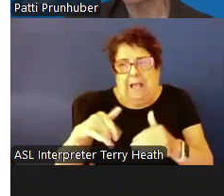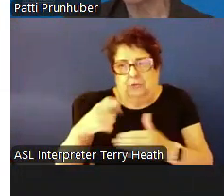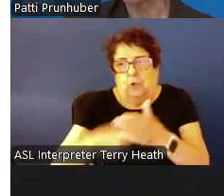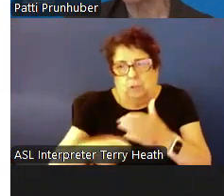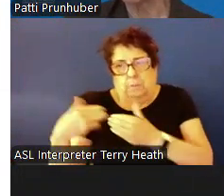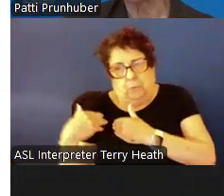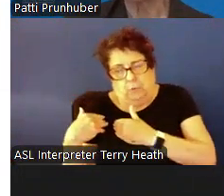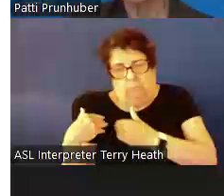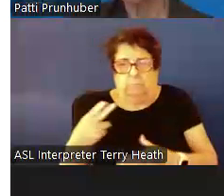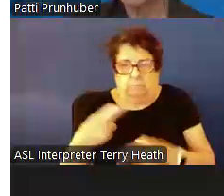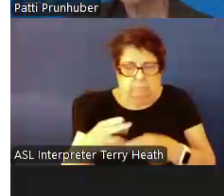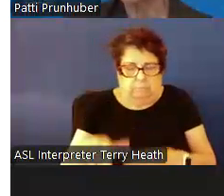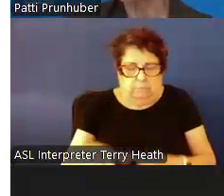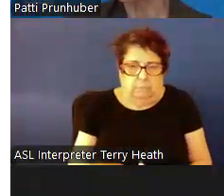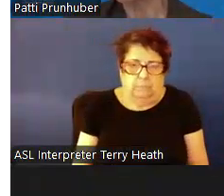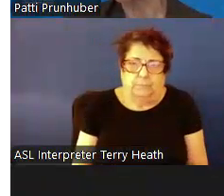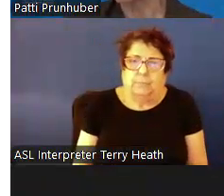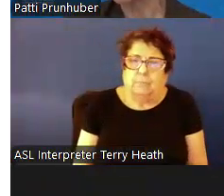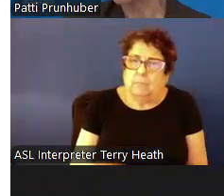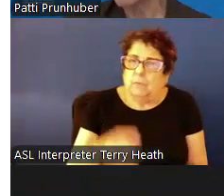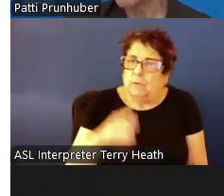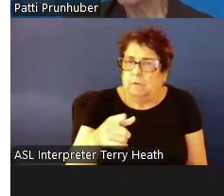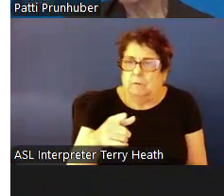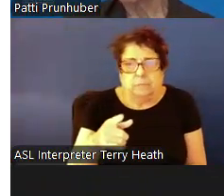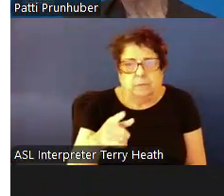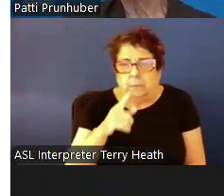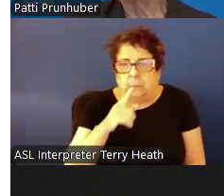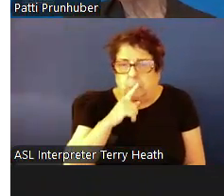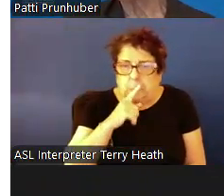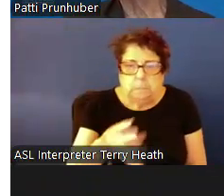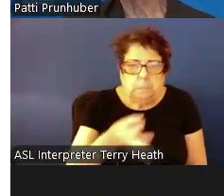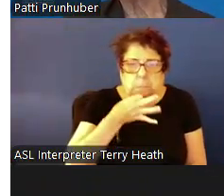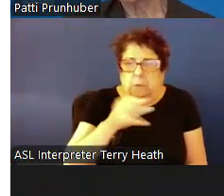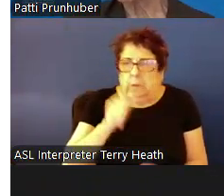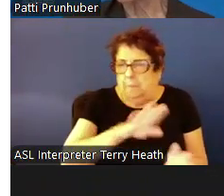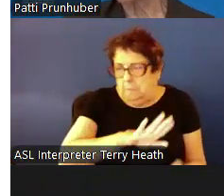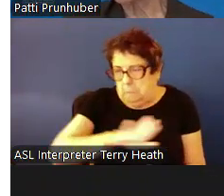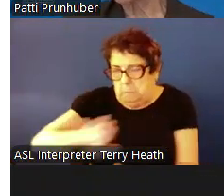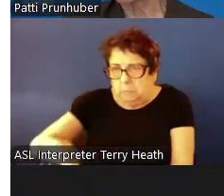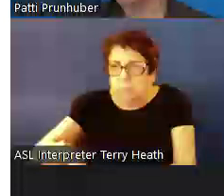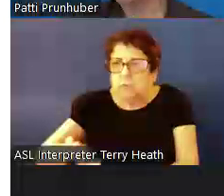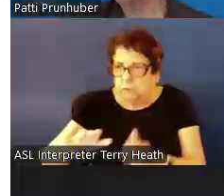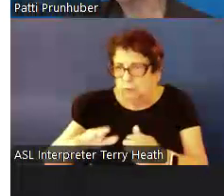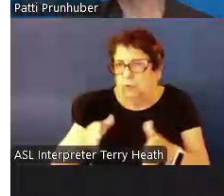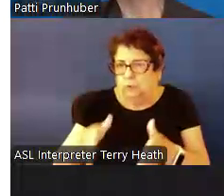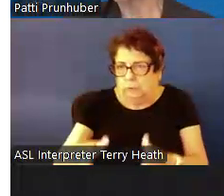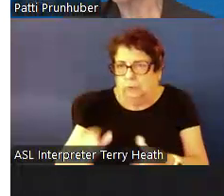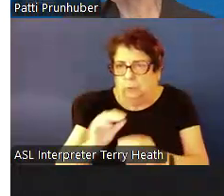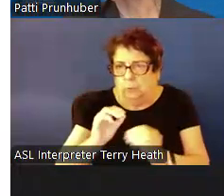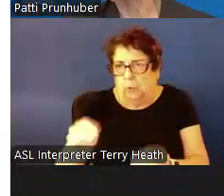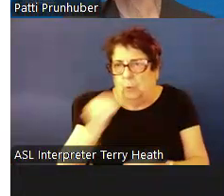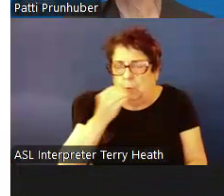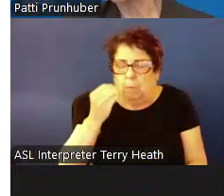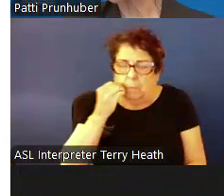away from being evicted or pushed into the streets. Among older households, older